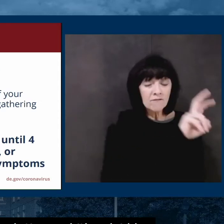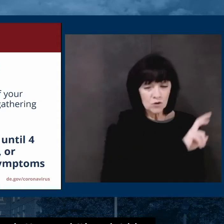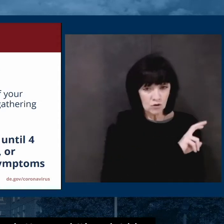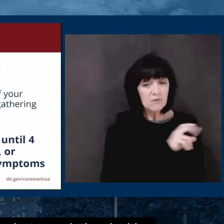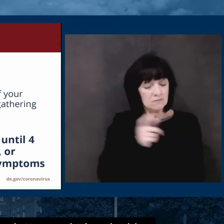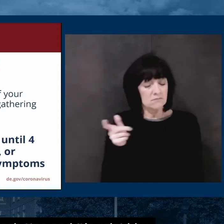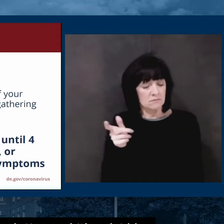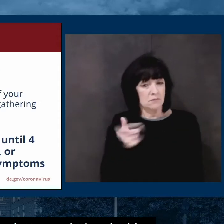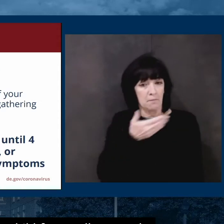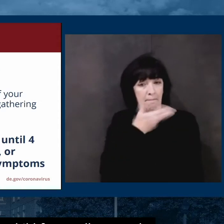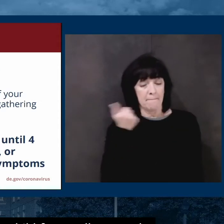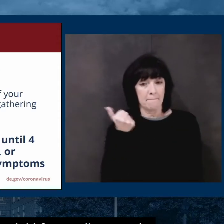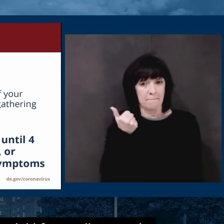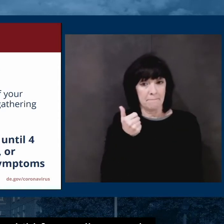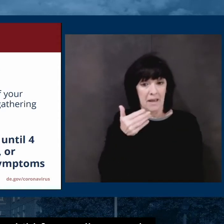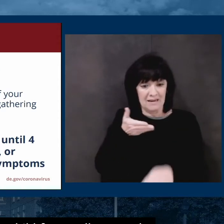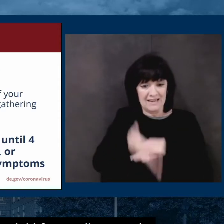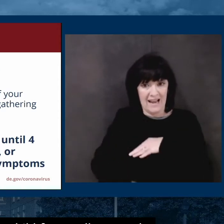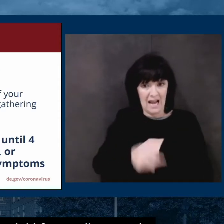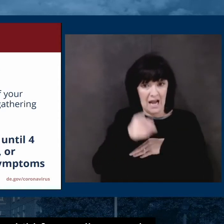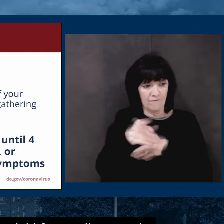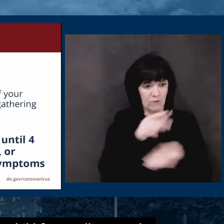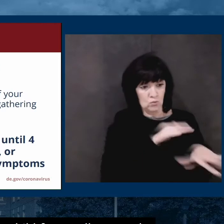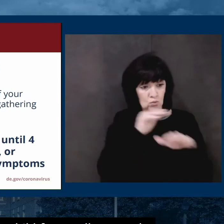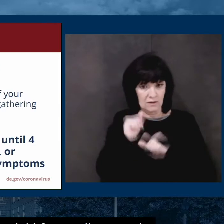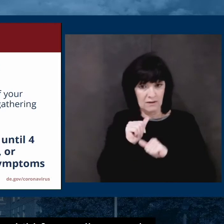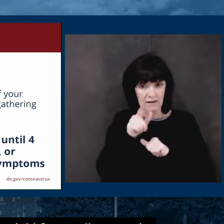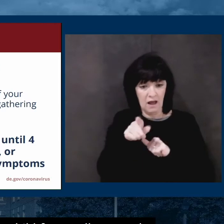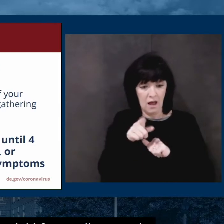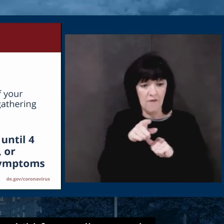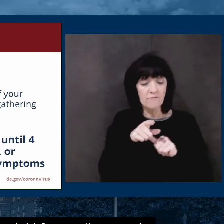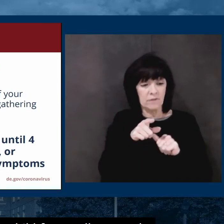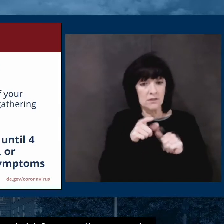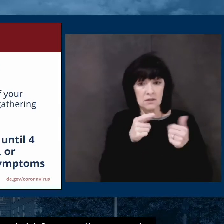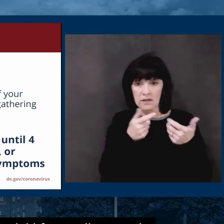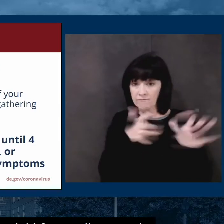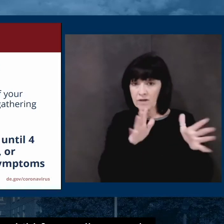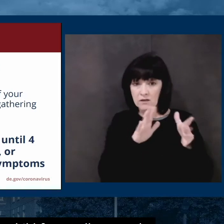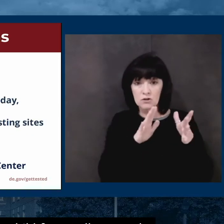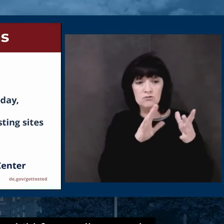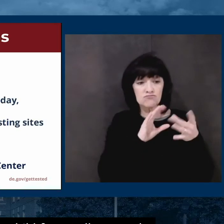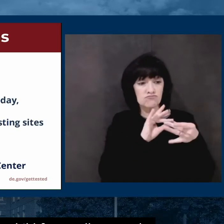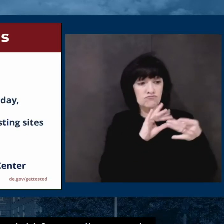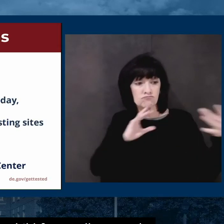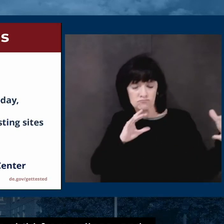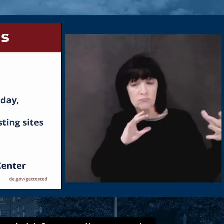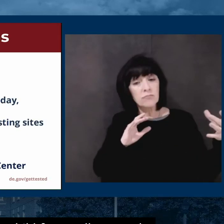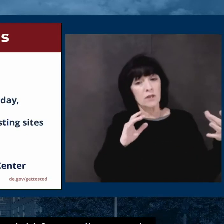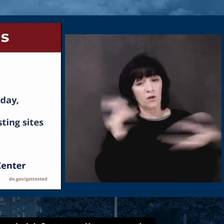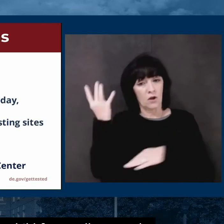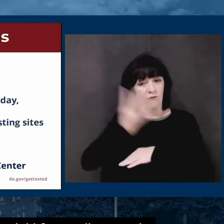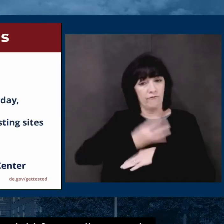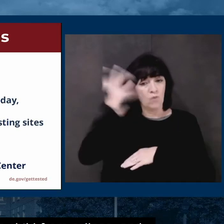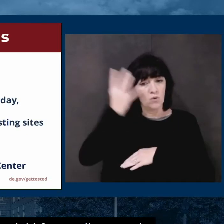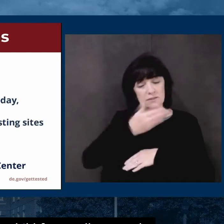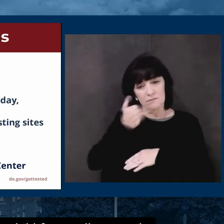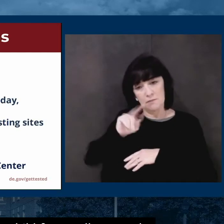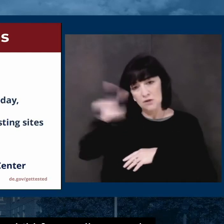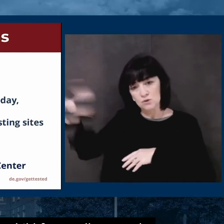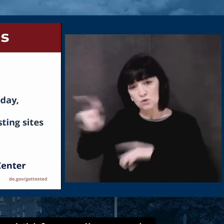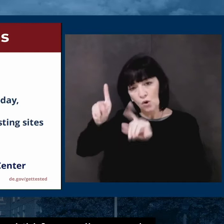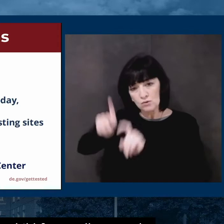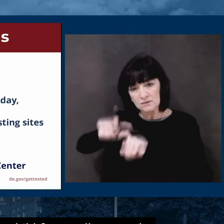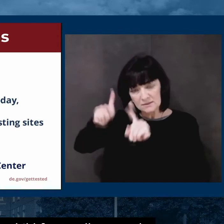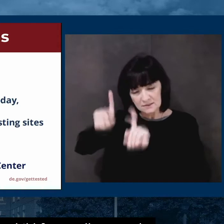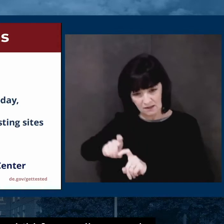gathering with other individuals. And to talk about where you can obtain that testing, we have a number of different different testing options throughout the first state. That